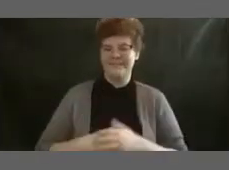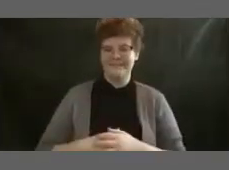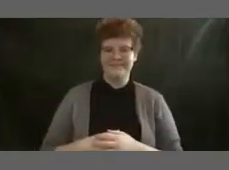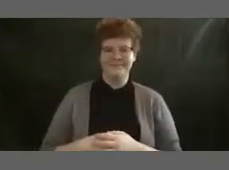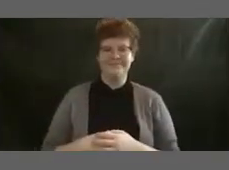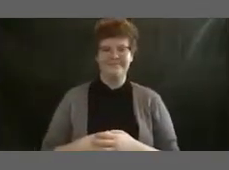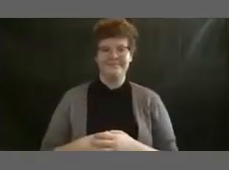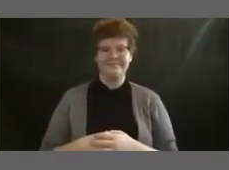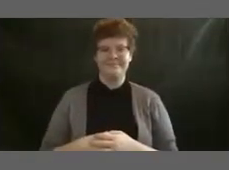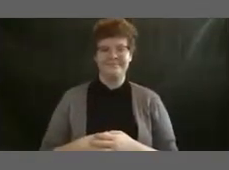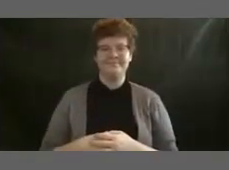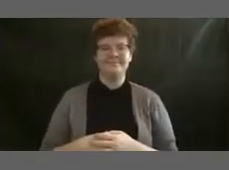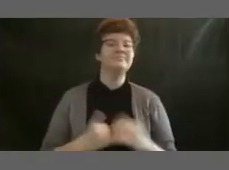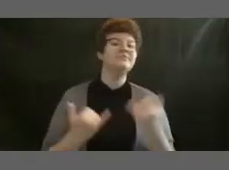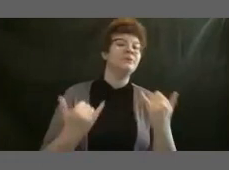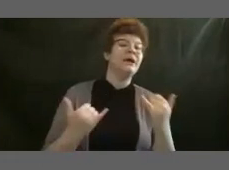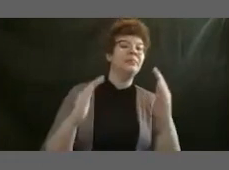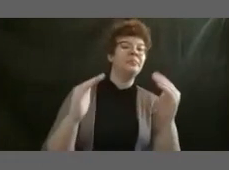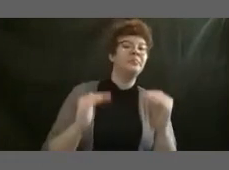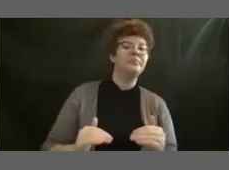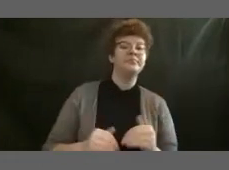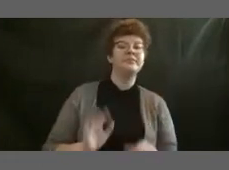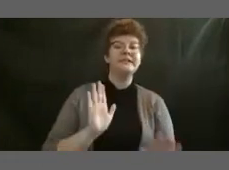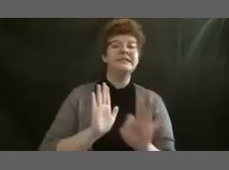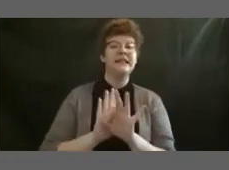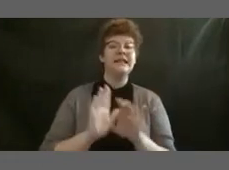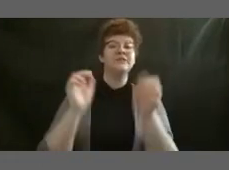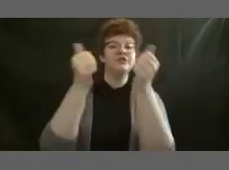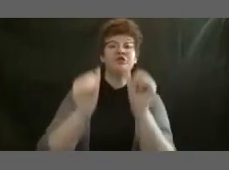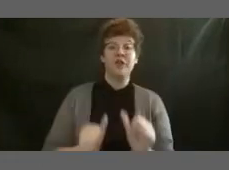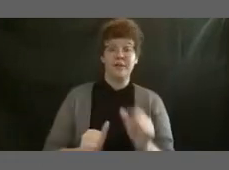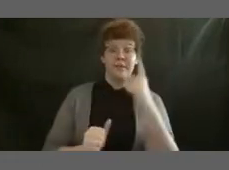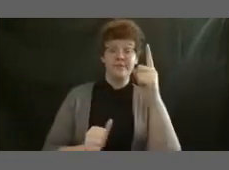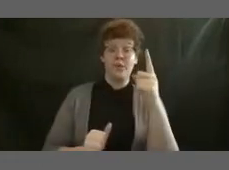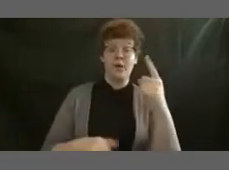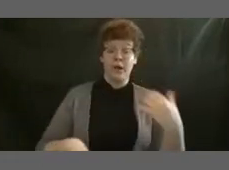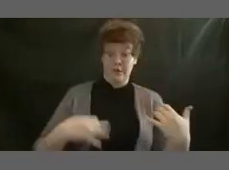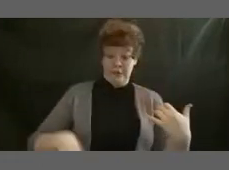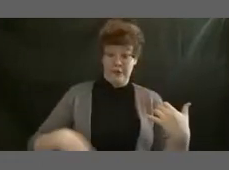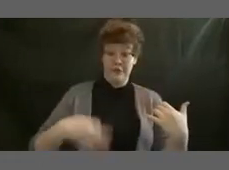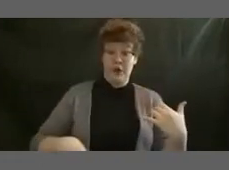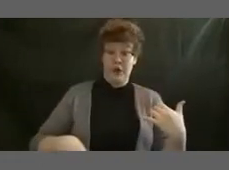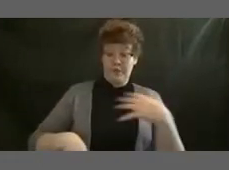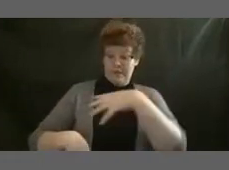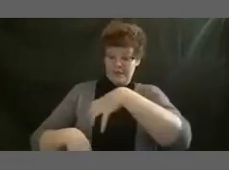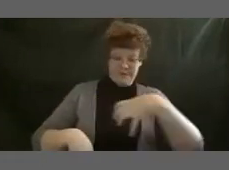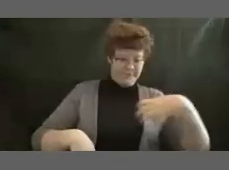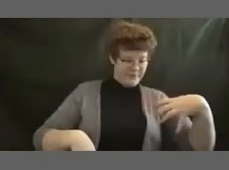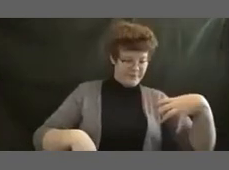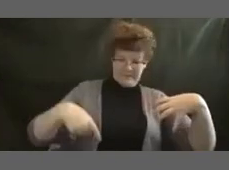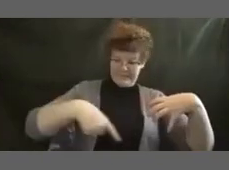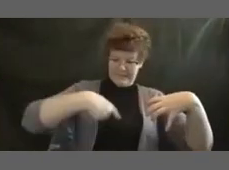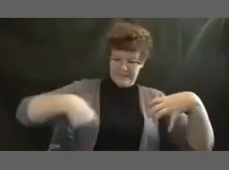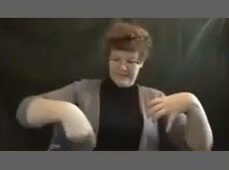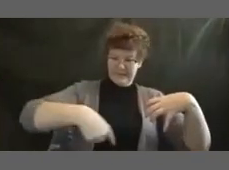and let's select this shape here for the hollow area of our guitar. And again, I'm going to go ahead and